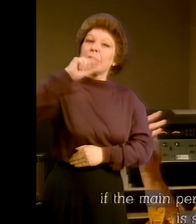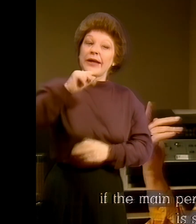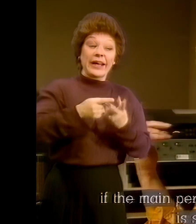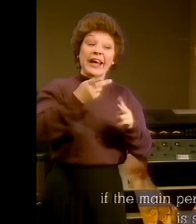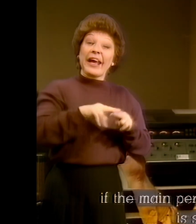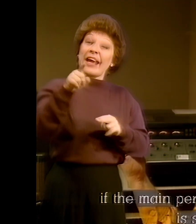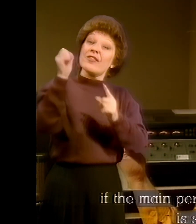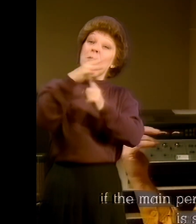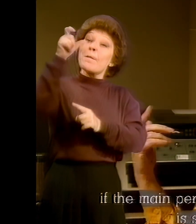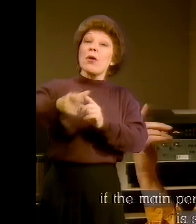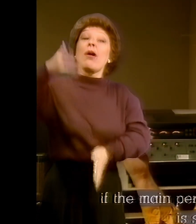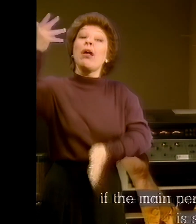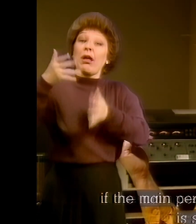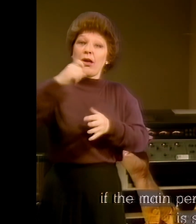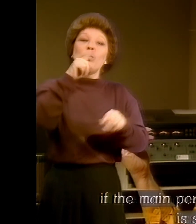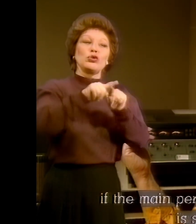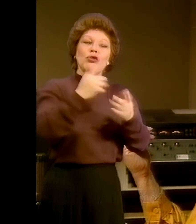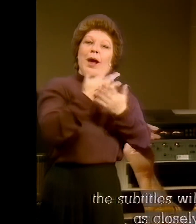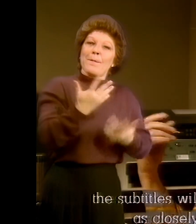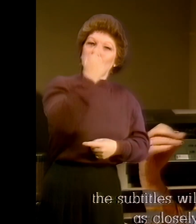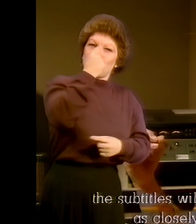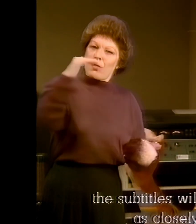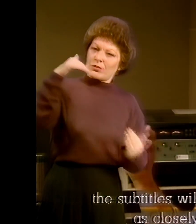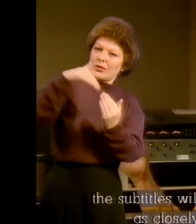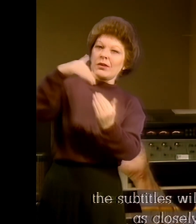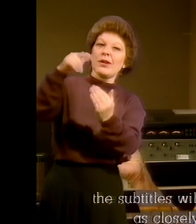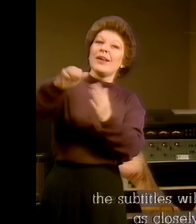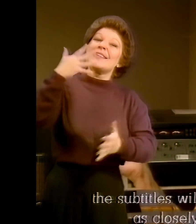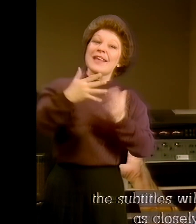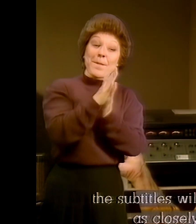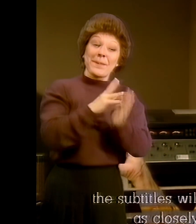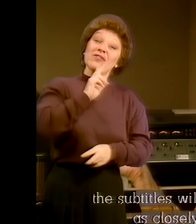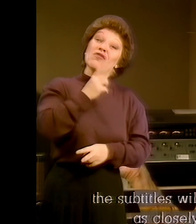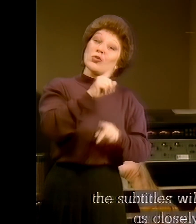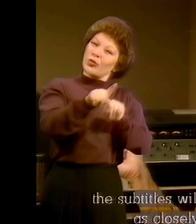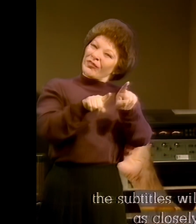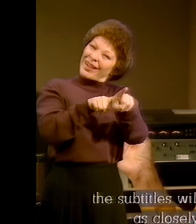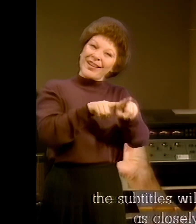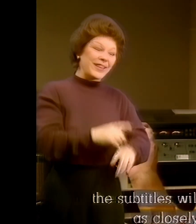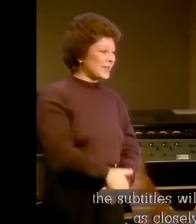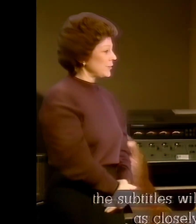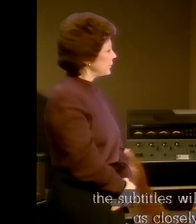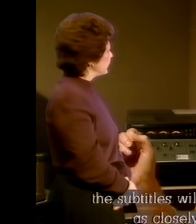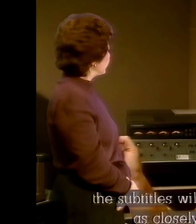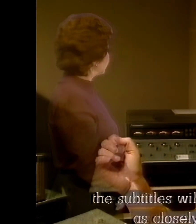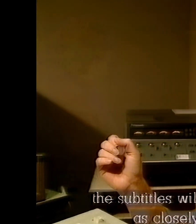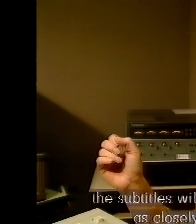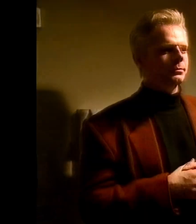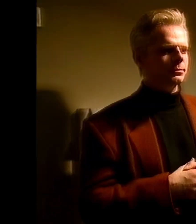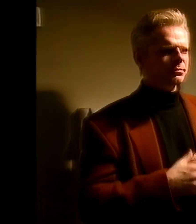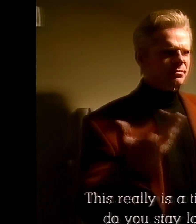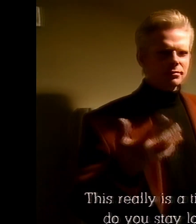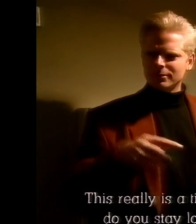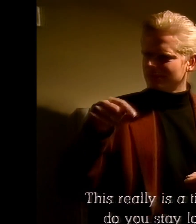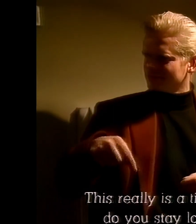If the main person on the screen is signing, then the subtitles will follow the sign as closely as possible, which means that the voice will be slightly behind.